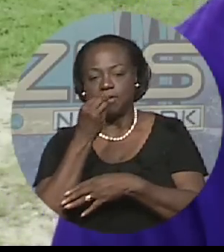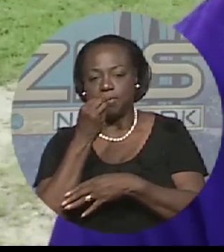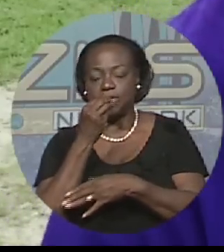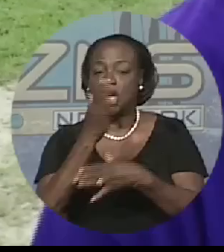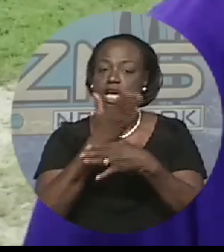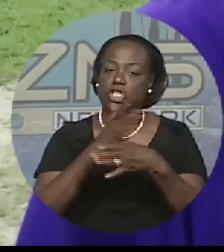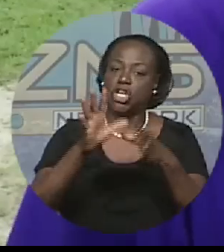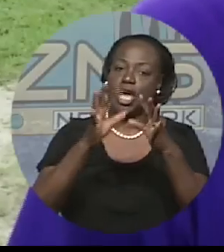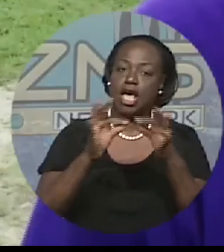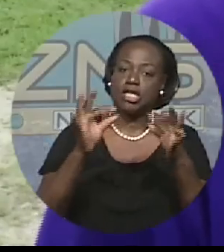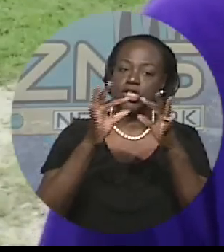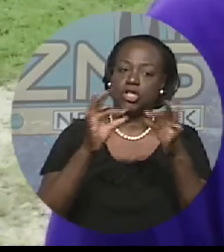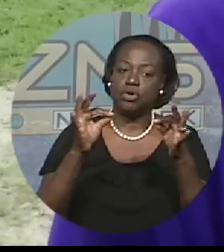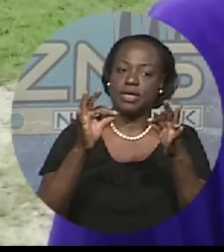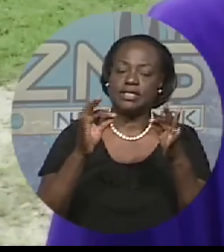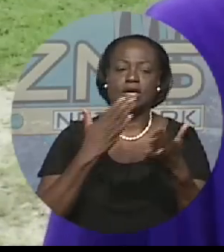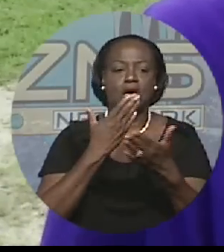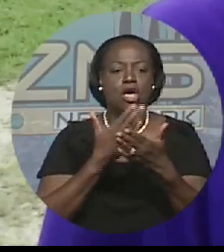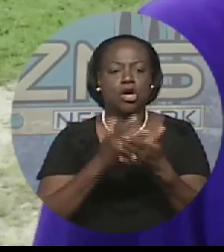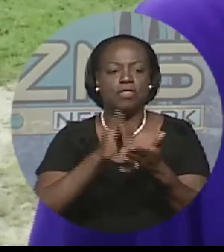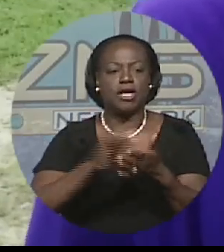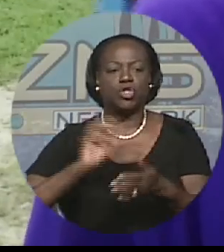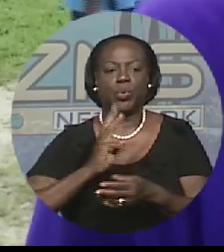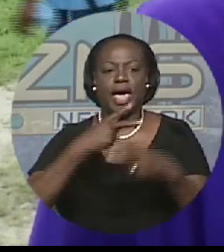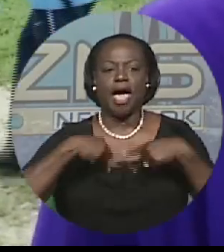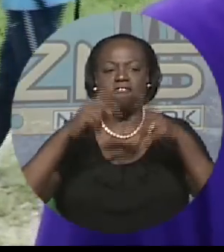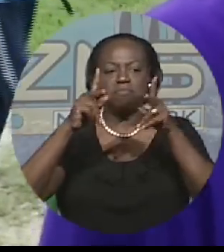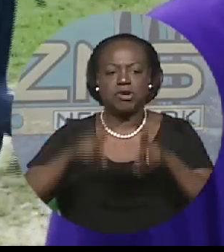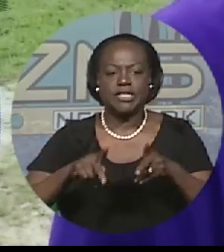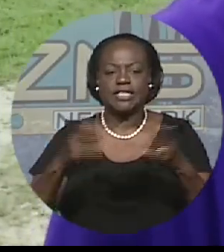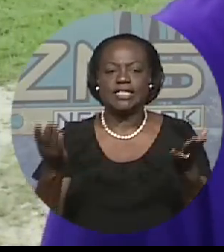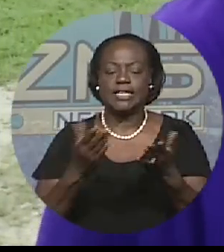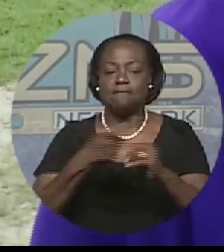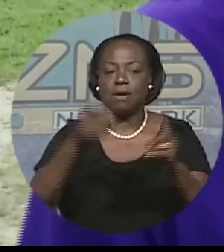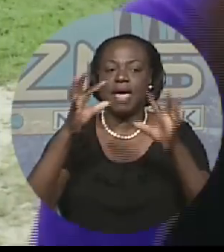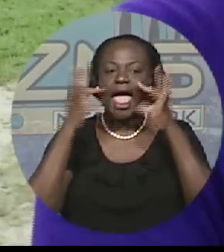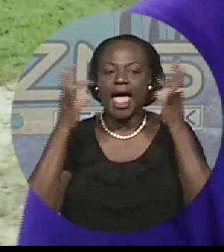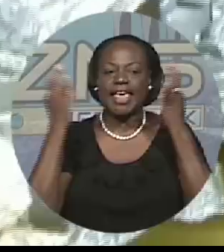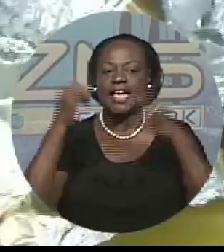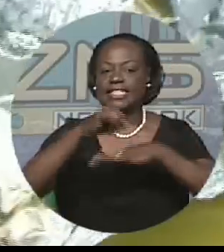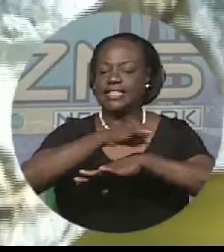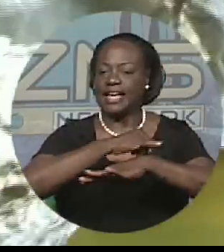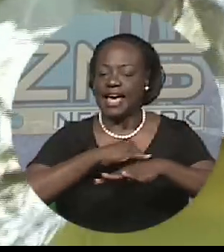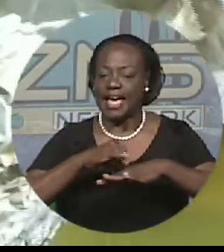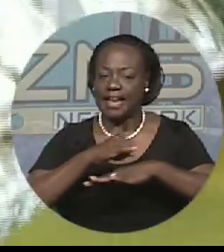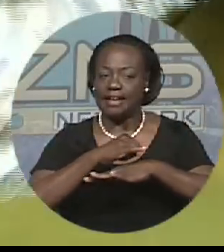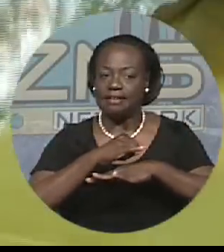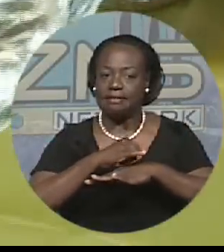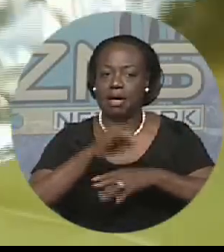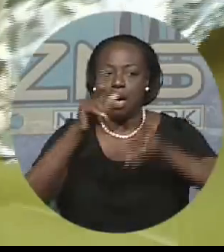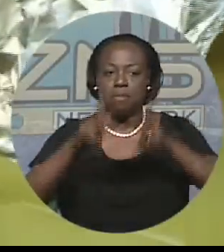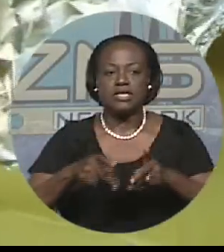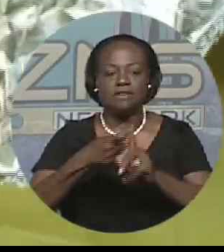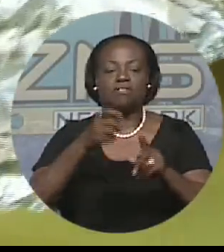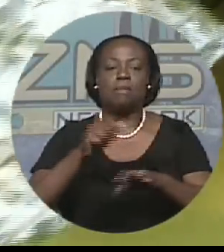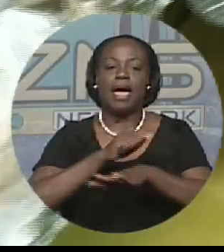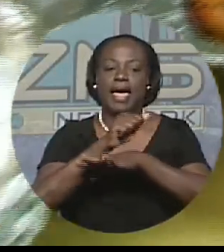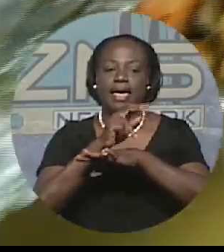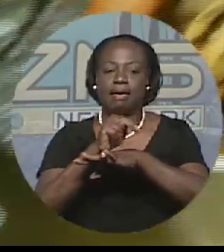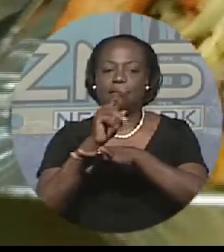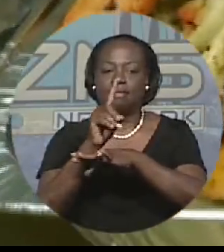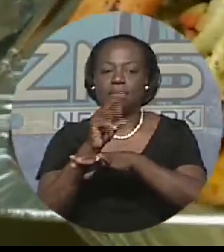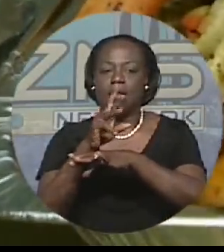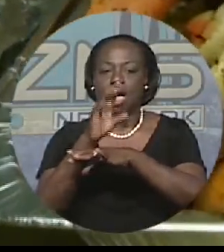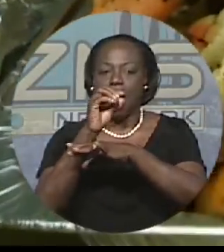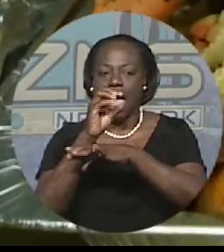share stories. It is good that we have persons here from Cat Island. We have persons here from Andros. Andros has